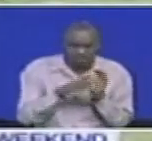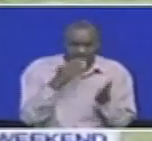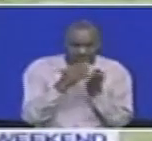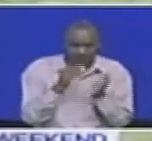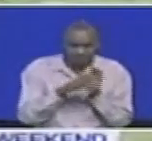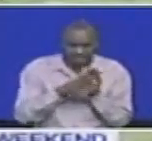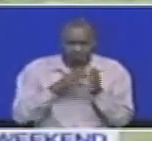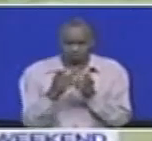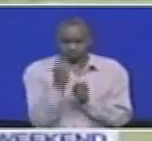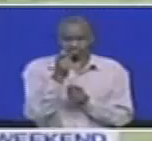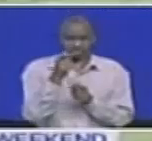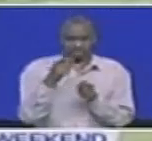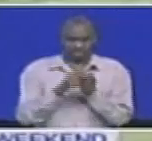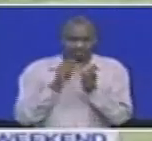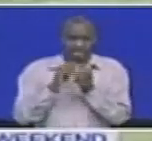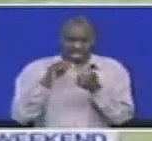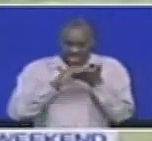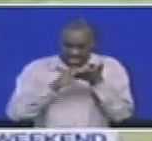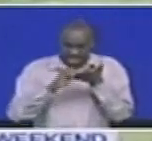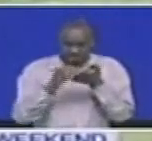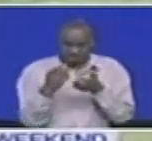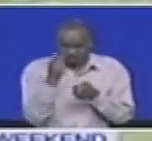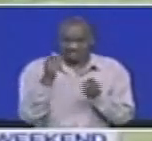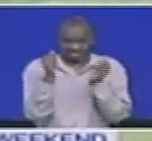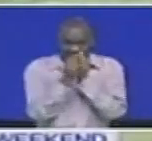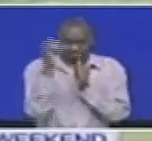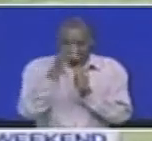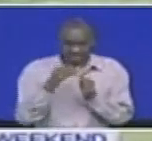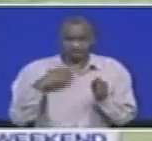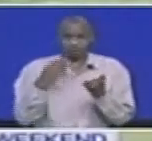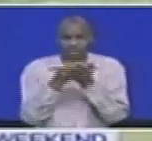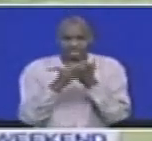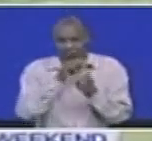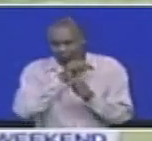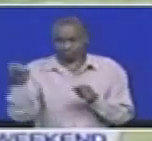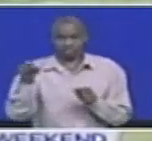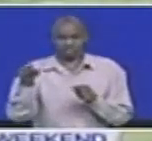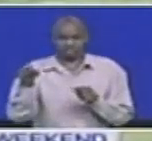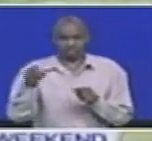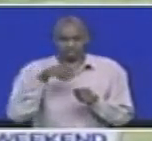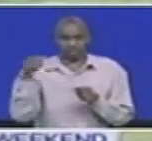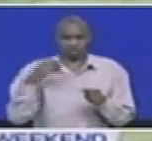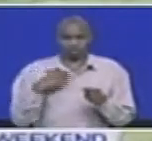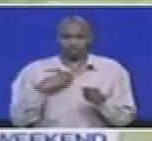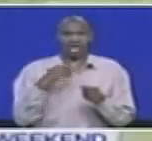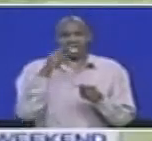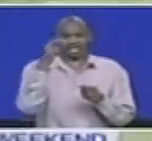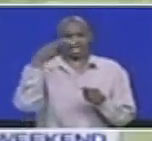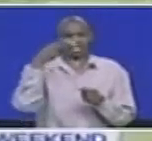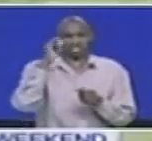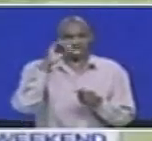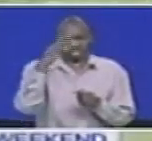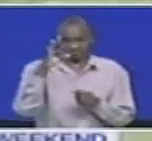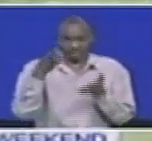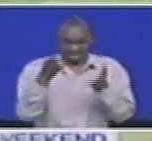up using that airtime card, 10% of your value of the card will be automatically detected into your NHIF account. And